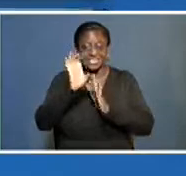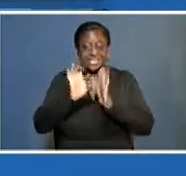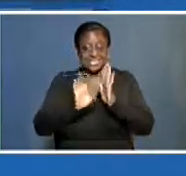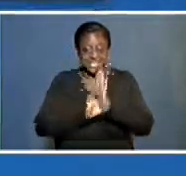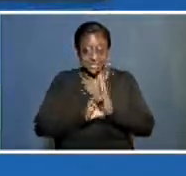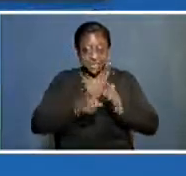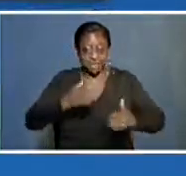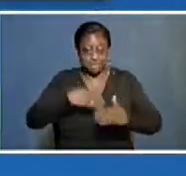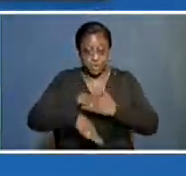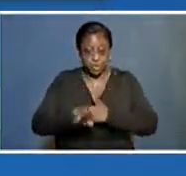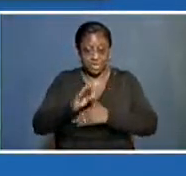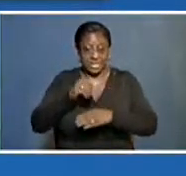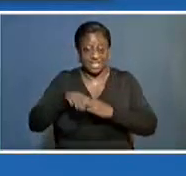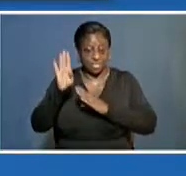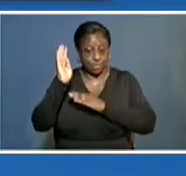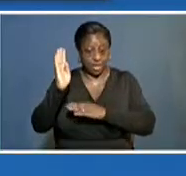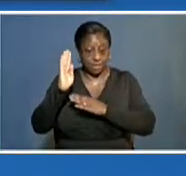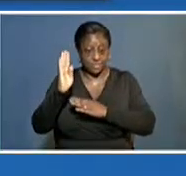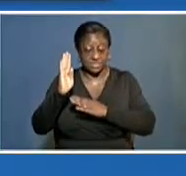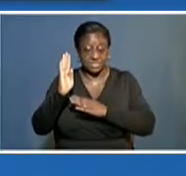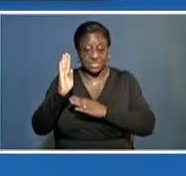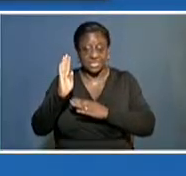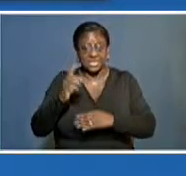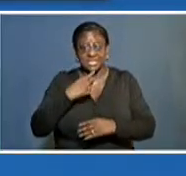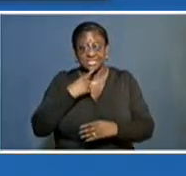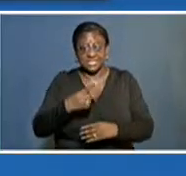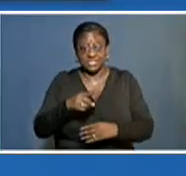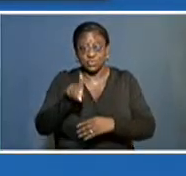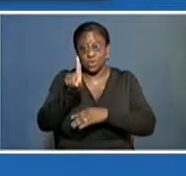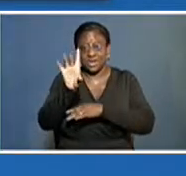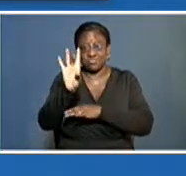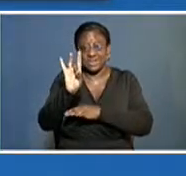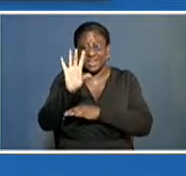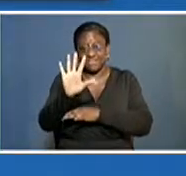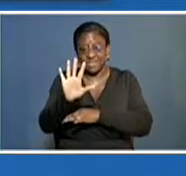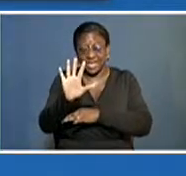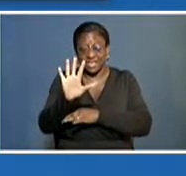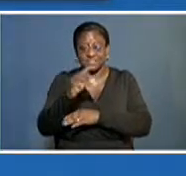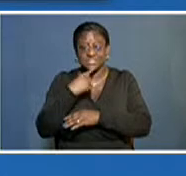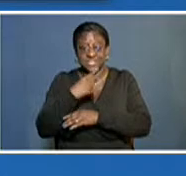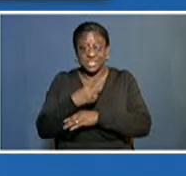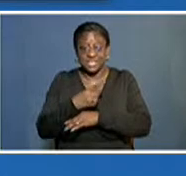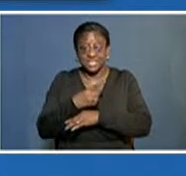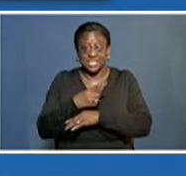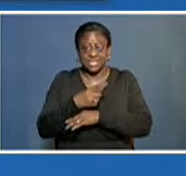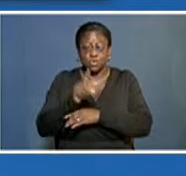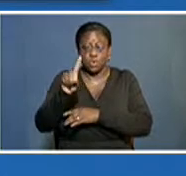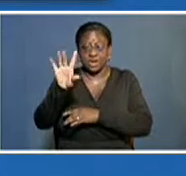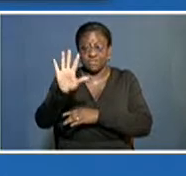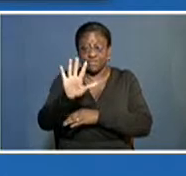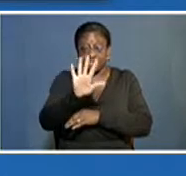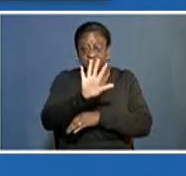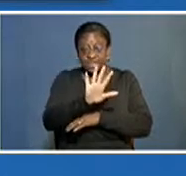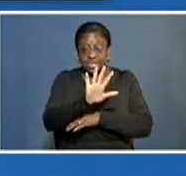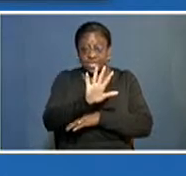birth in the Bahamas? Of the 185 of you who voted on Facebook, 155,